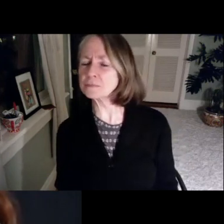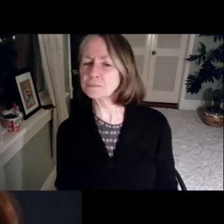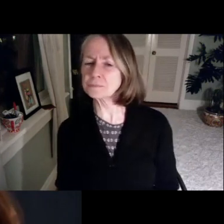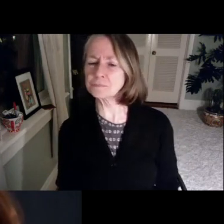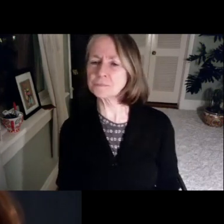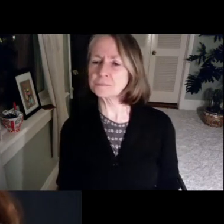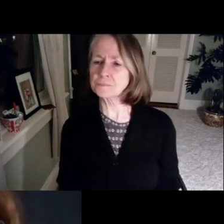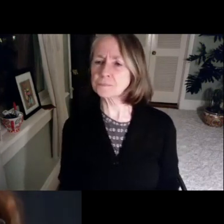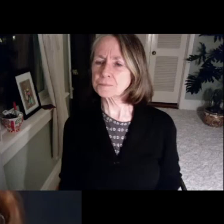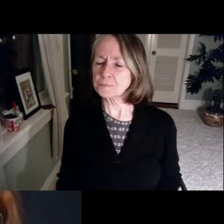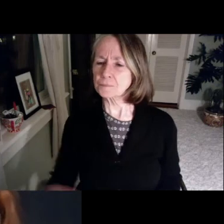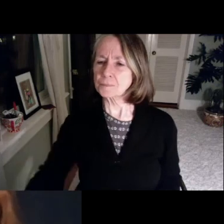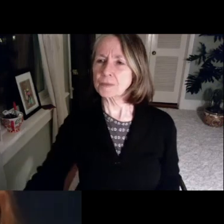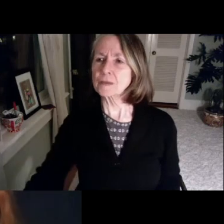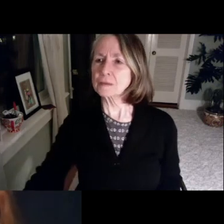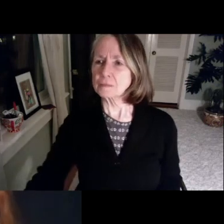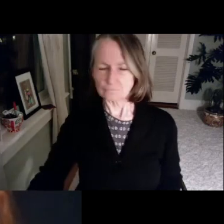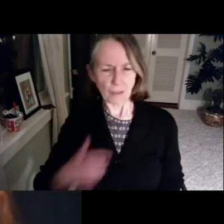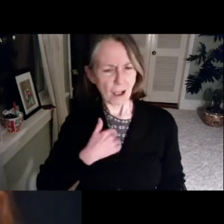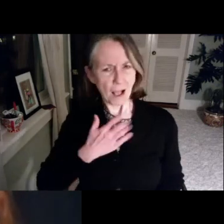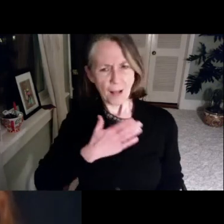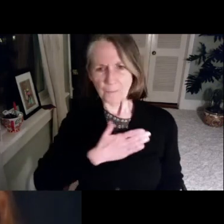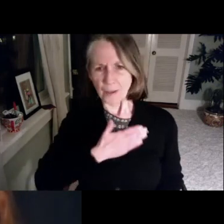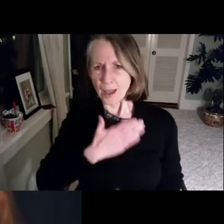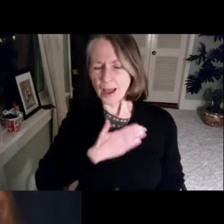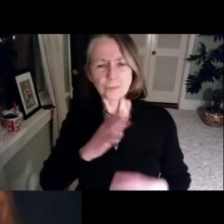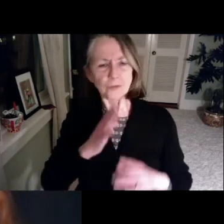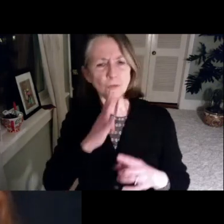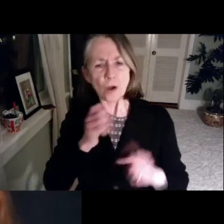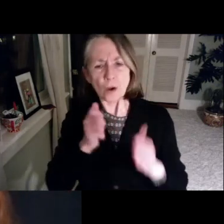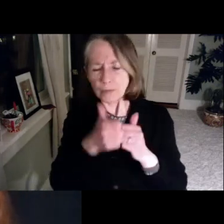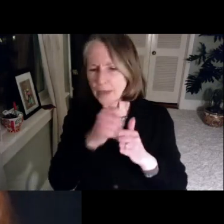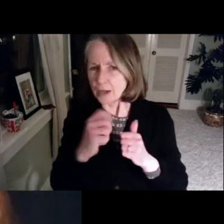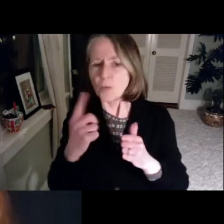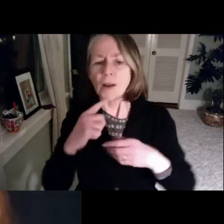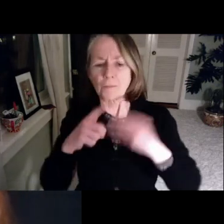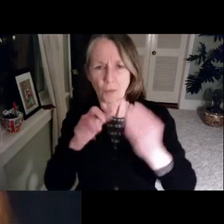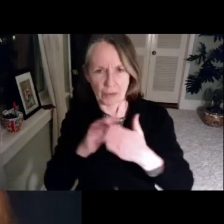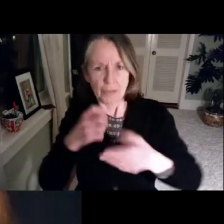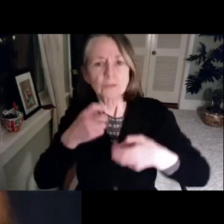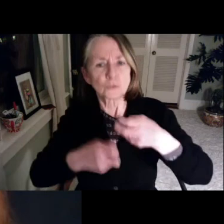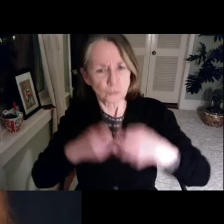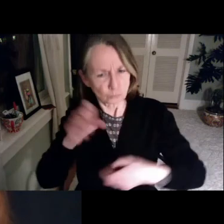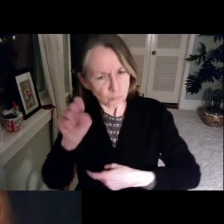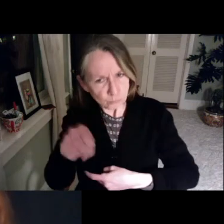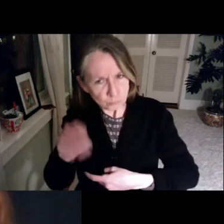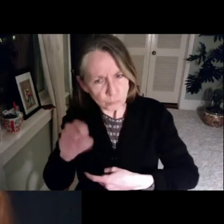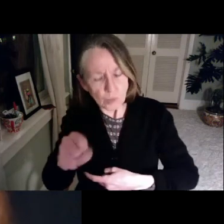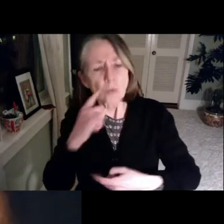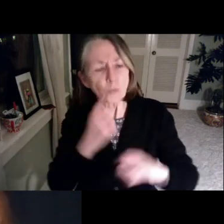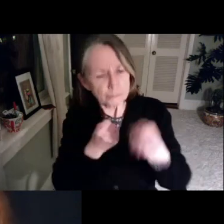that? We would be happy to talk to somebody about that issue. We have advocated